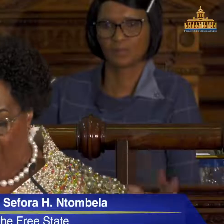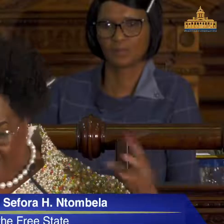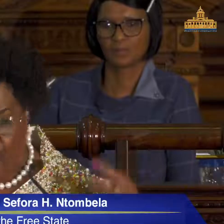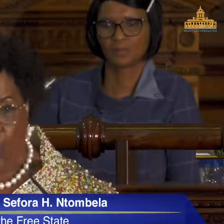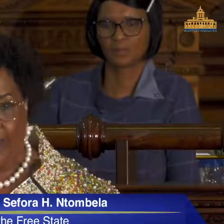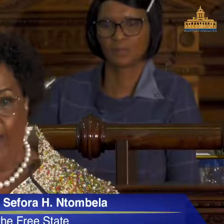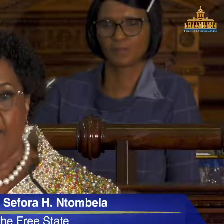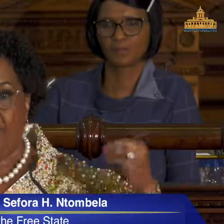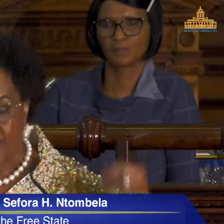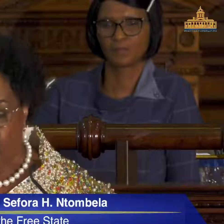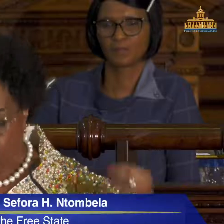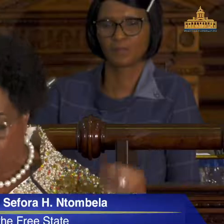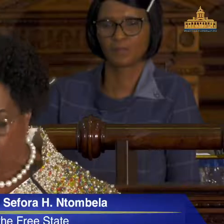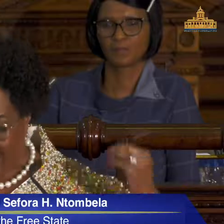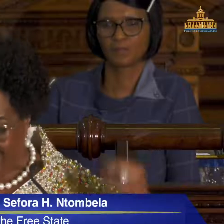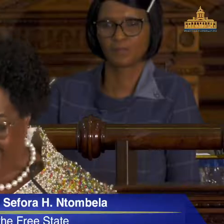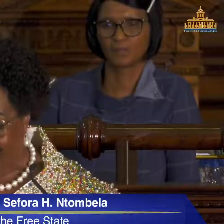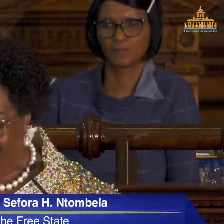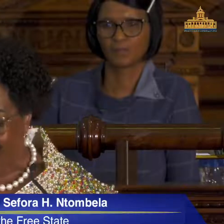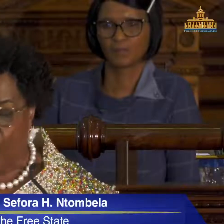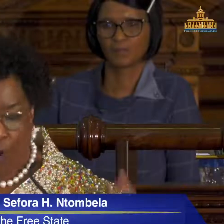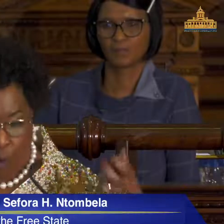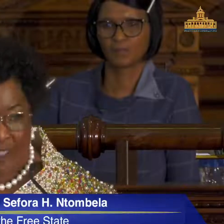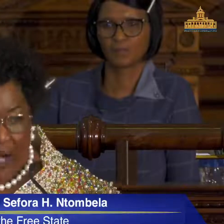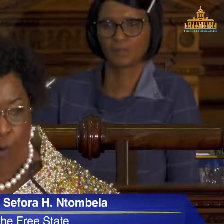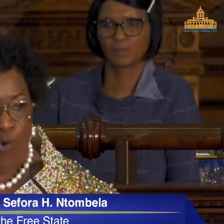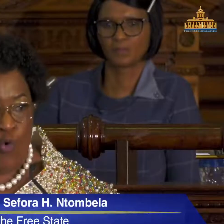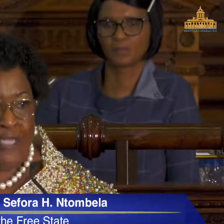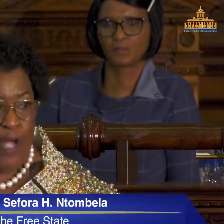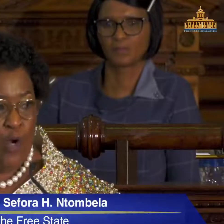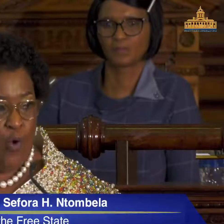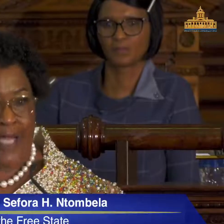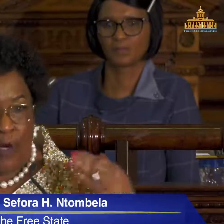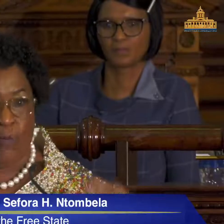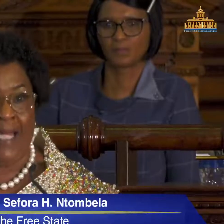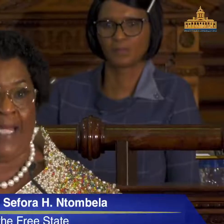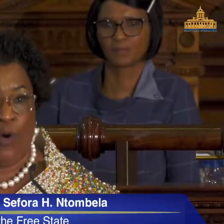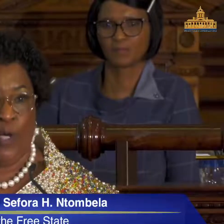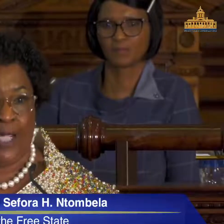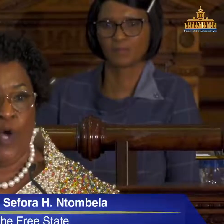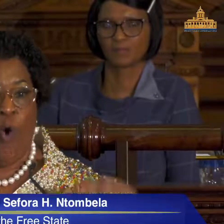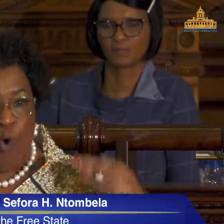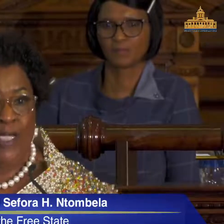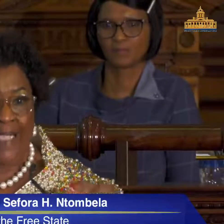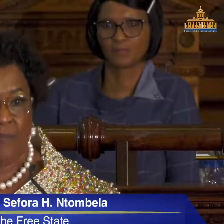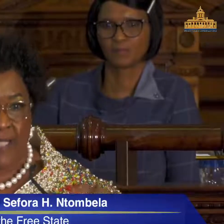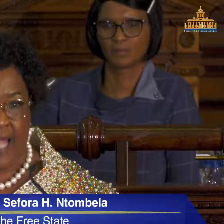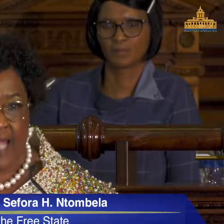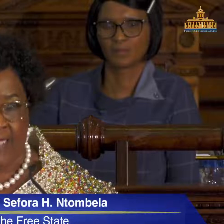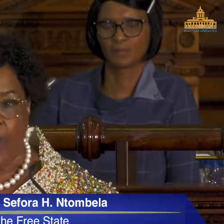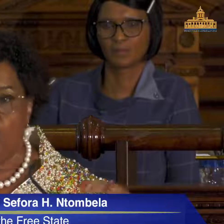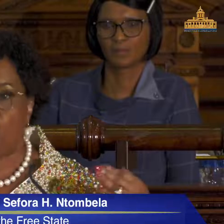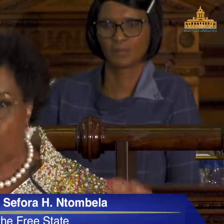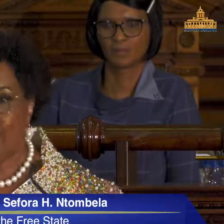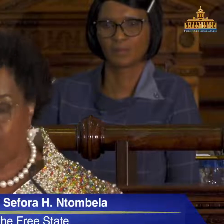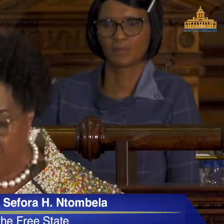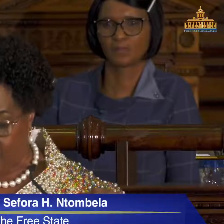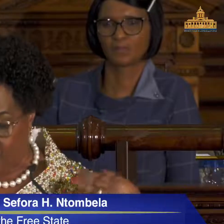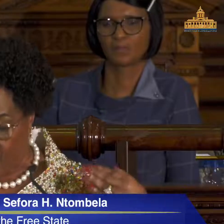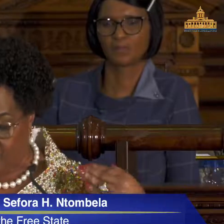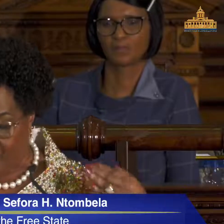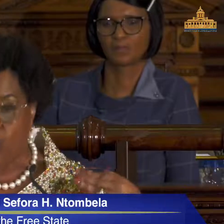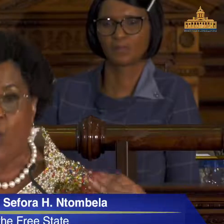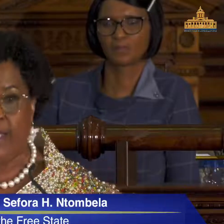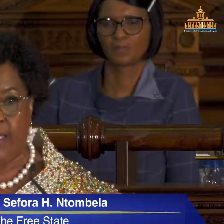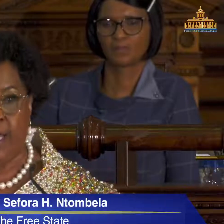o kopanang le yona, please do not hesitate ho tla ho rona ho tla re bolella hore ho na le mathata, so that we